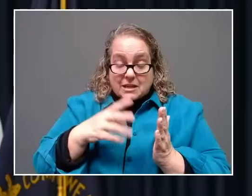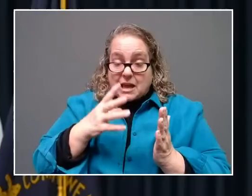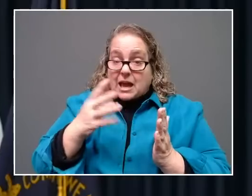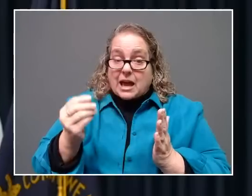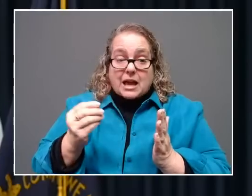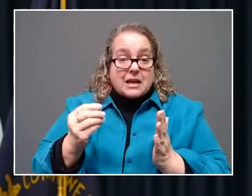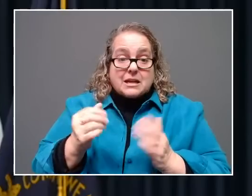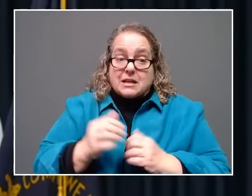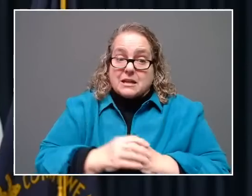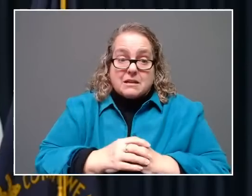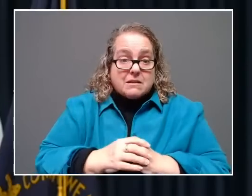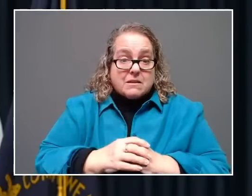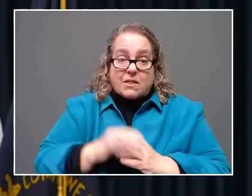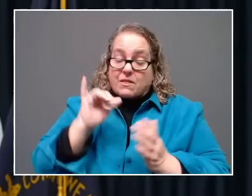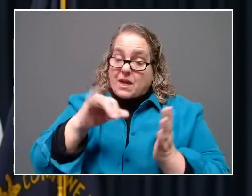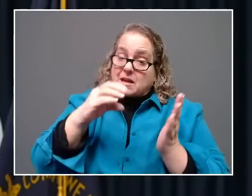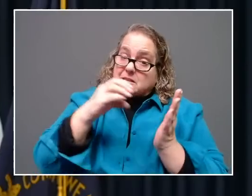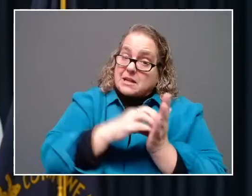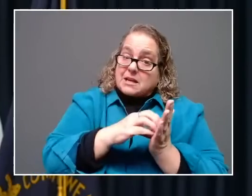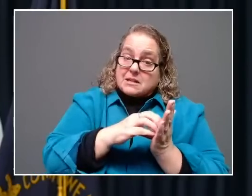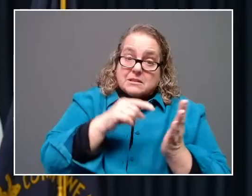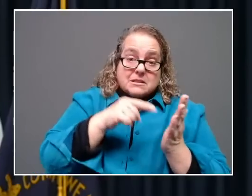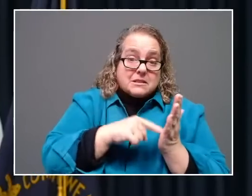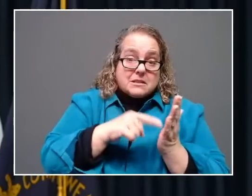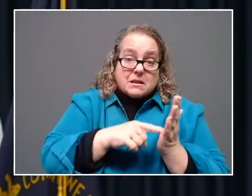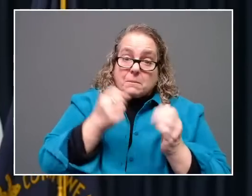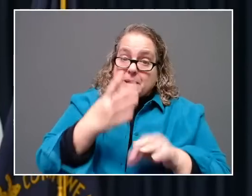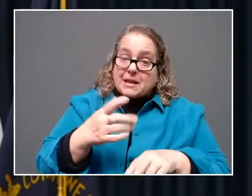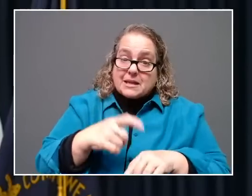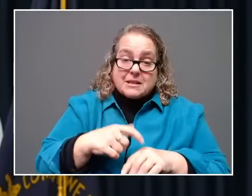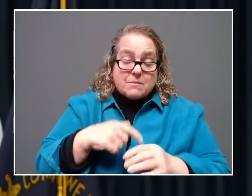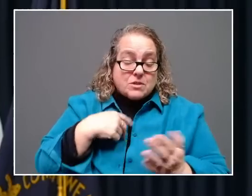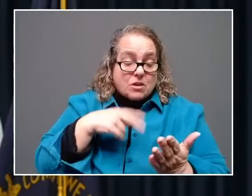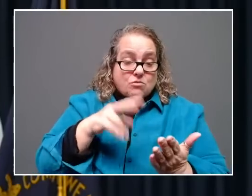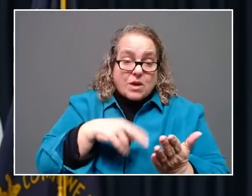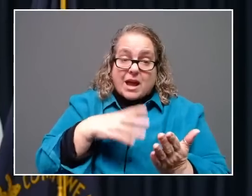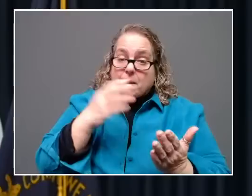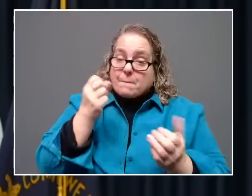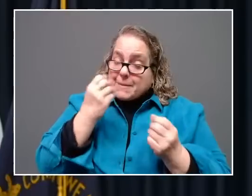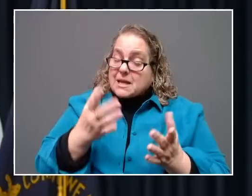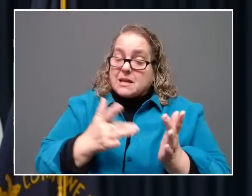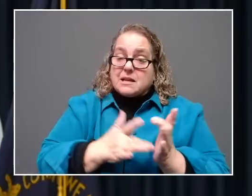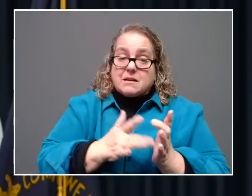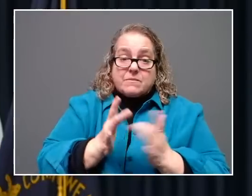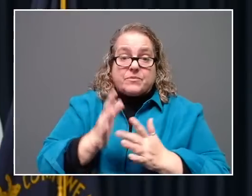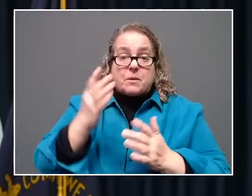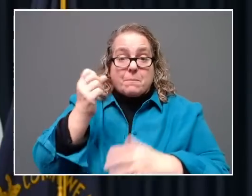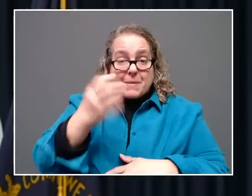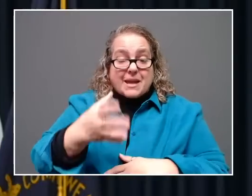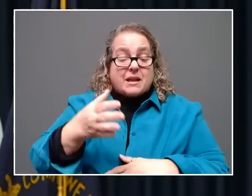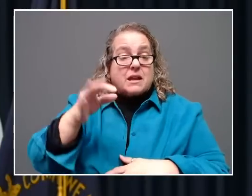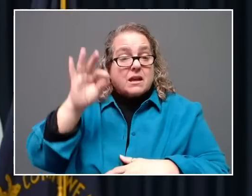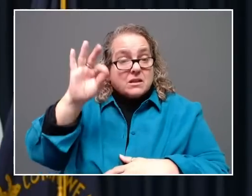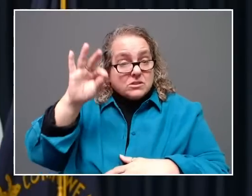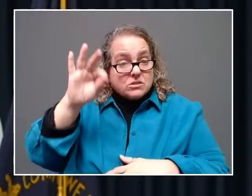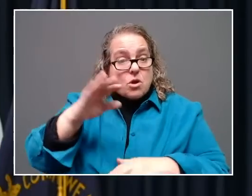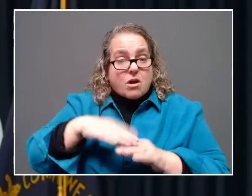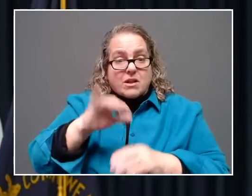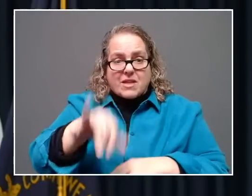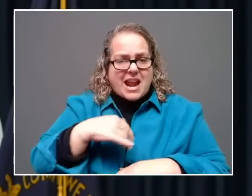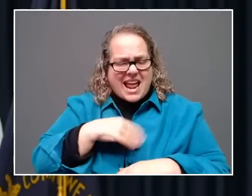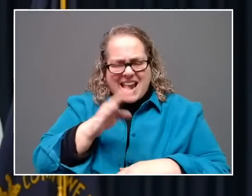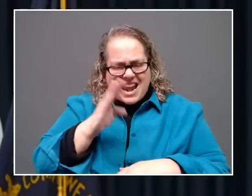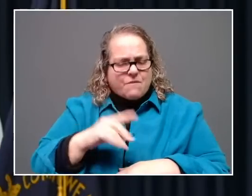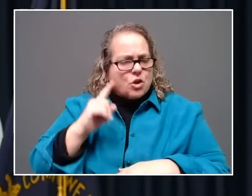text numerous times. I've sat through dozens of sermons on it, and I've never, ever heard Jesus